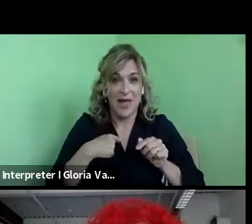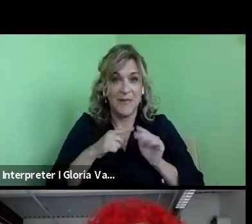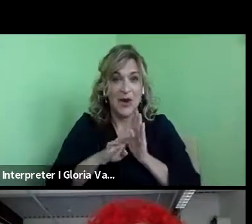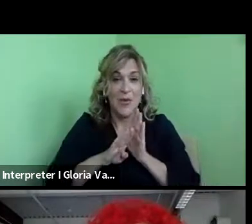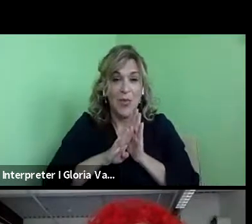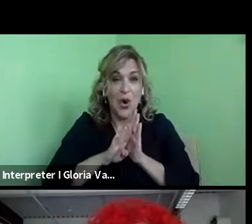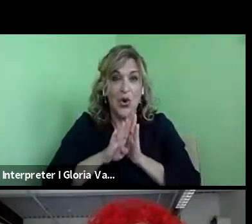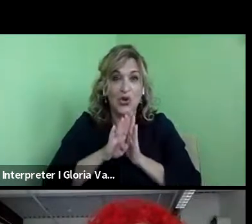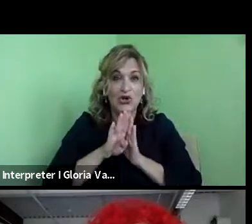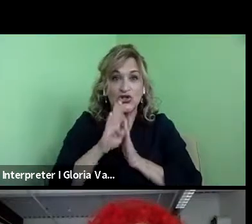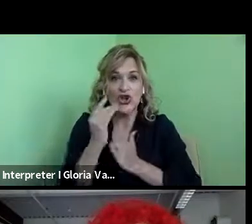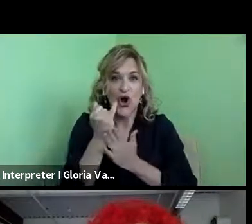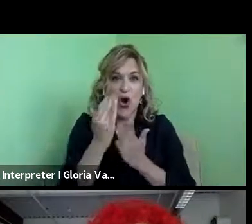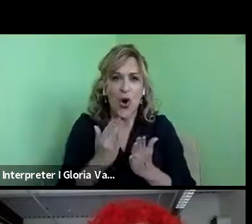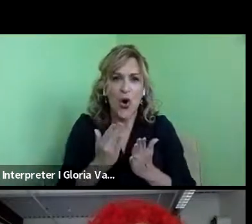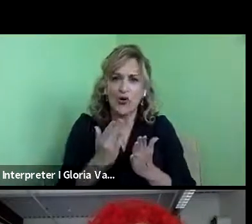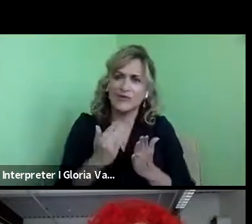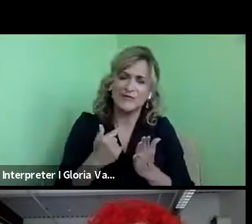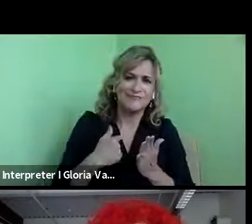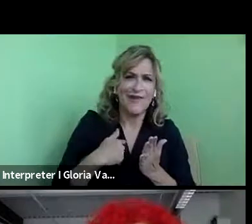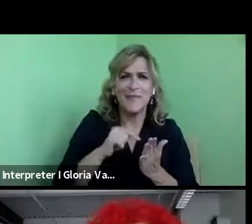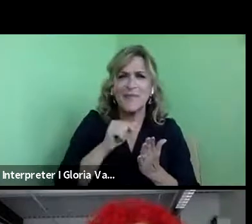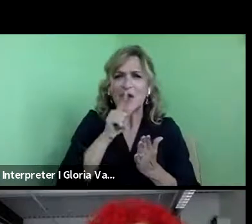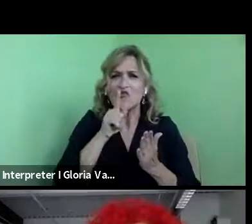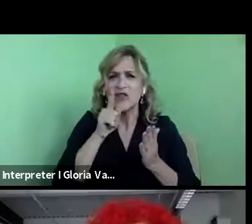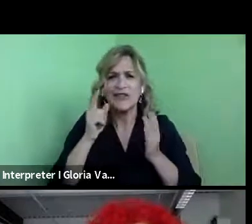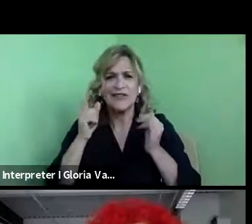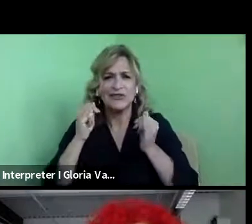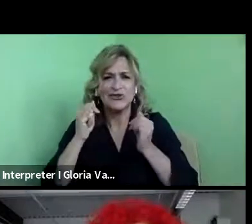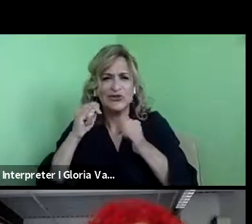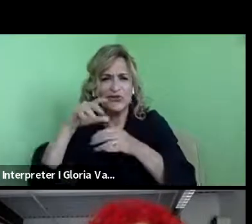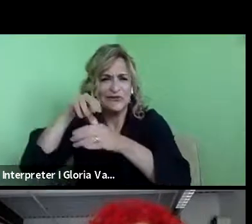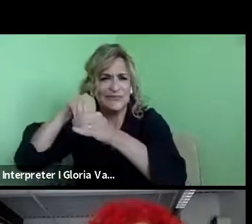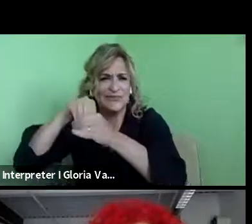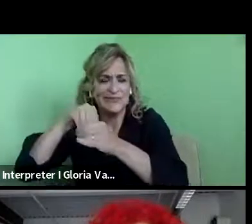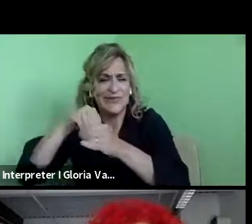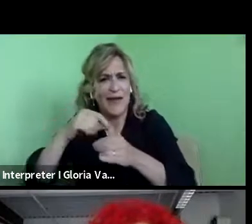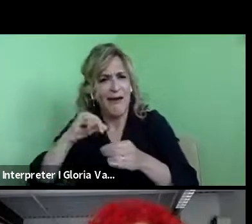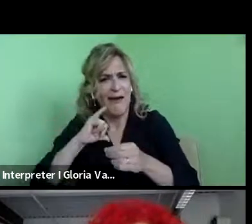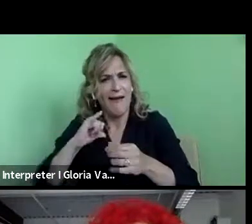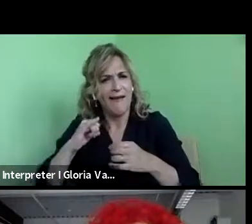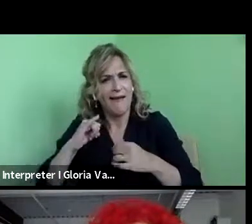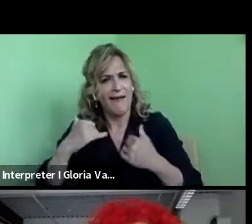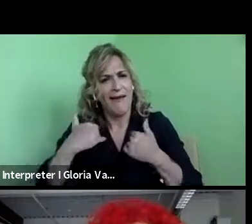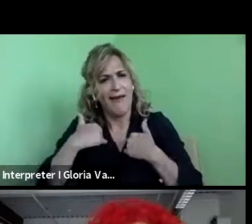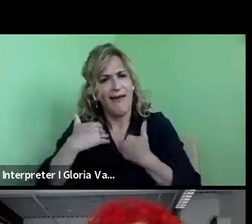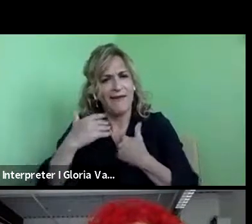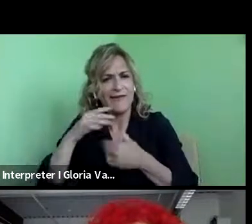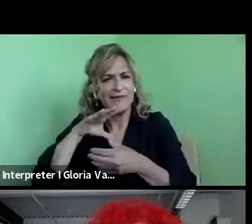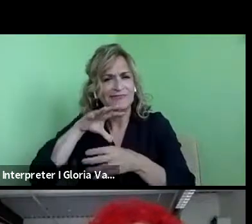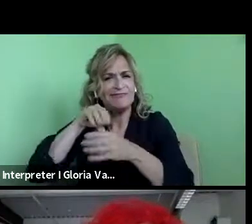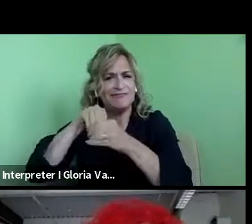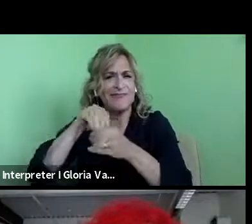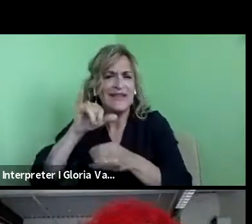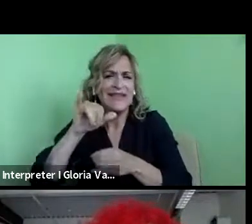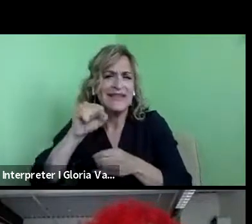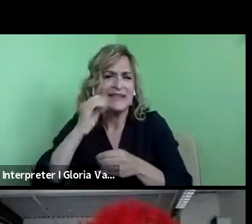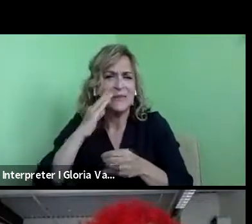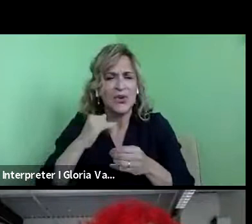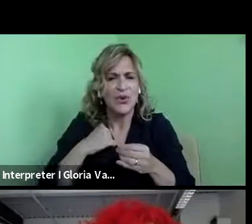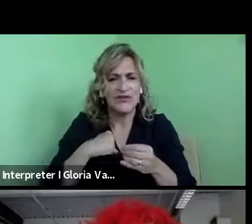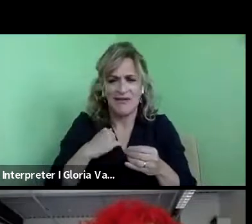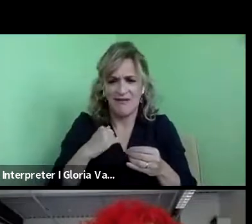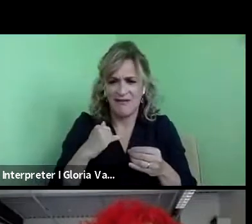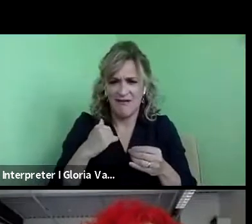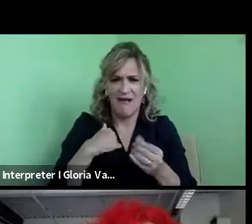super institutionalized. I'm somewhat institutionalized. I went to college and I got an MFA, so I am. But when I realized